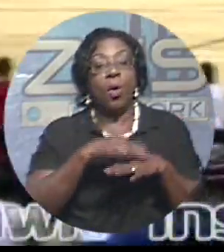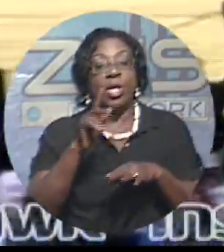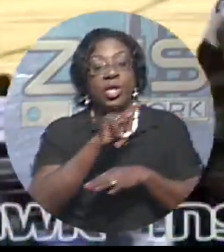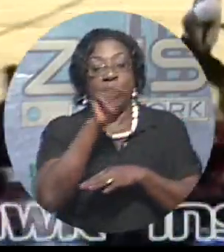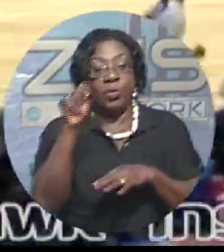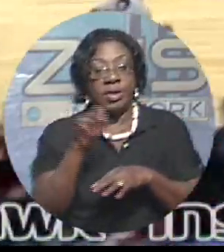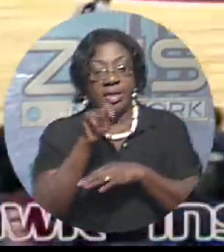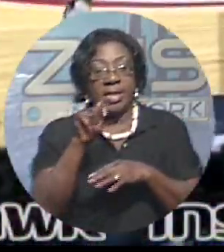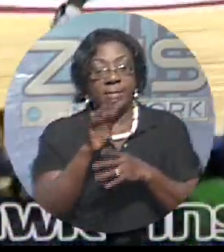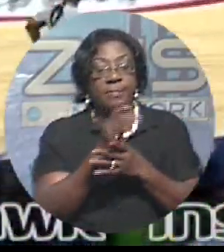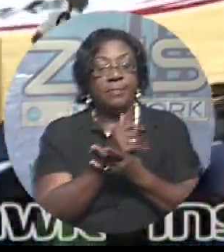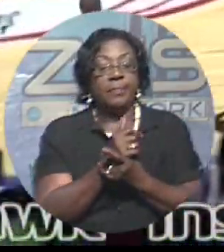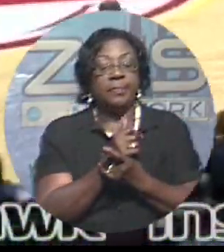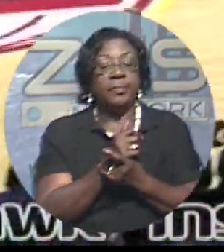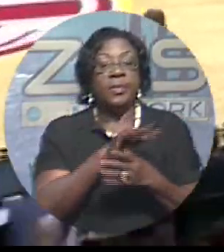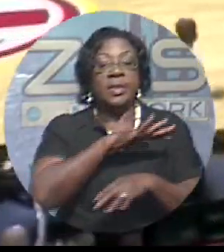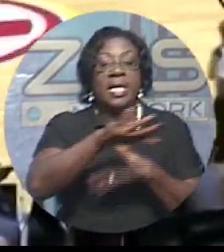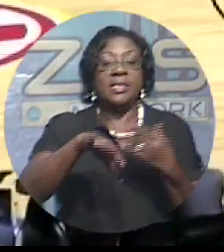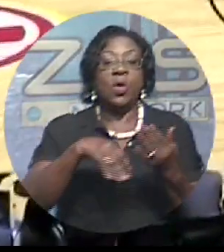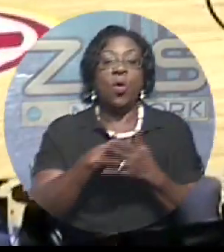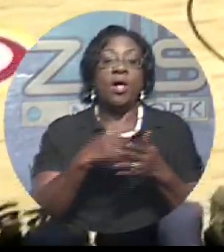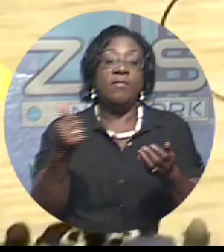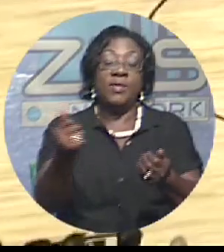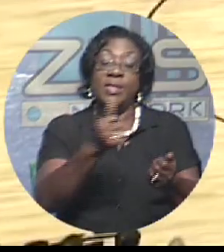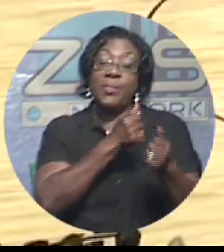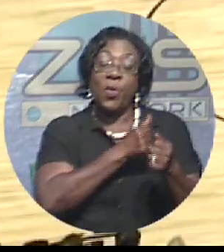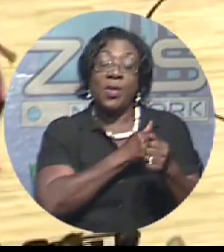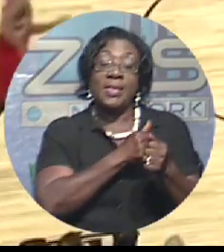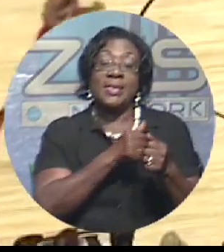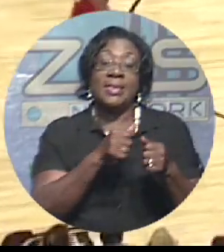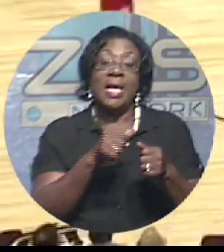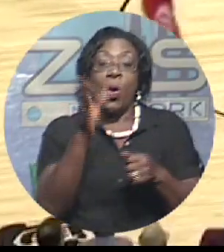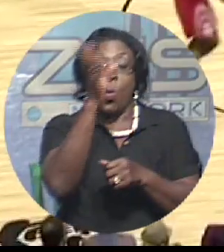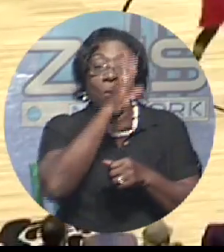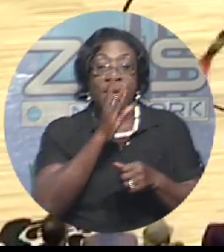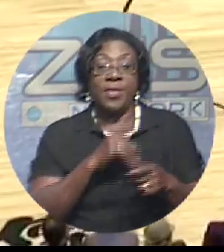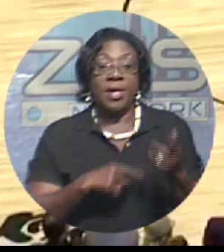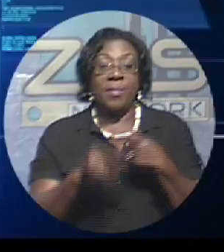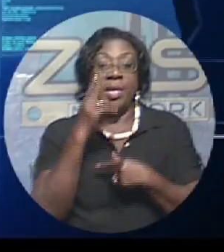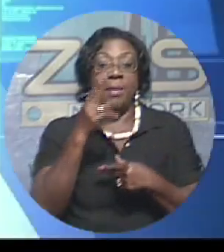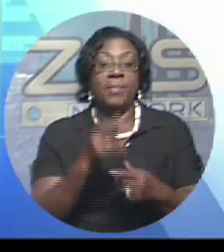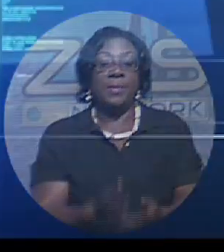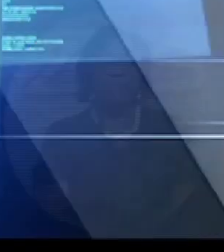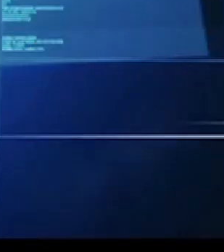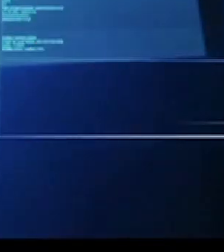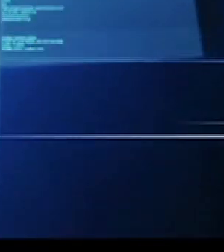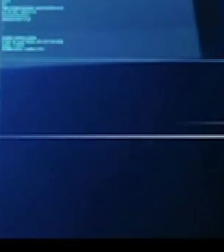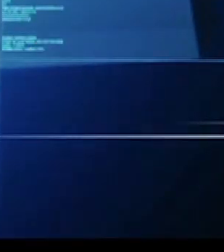against the Hawks. And that is it for sports. Stay tuned to check on weather, still to come.